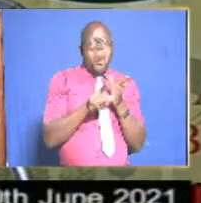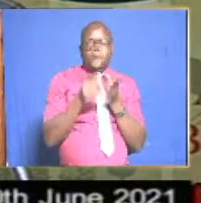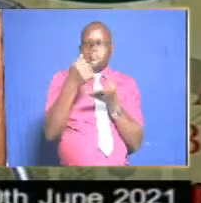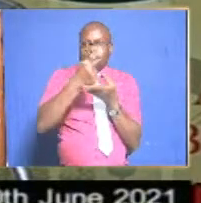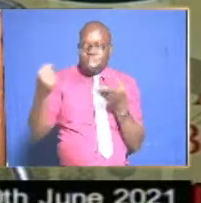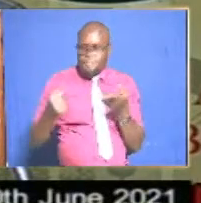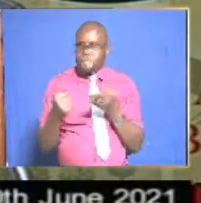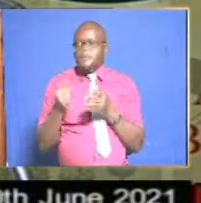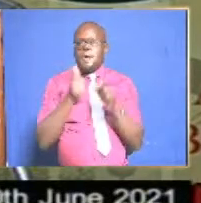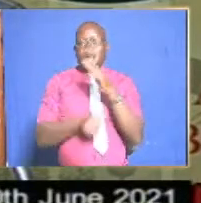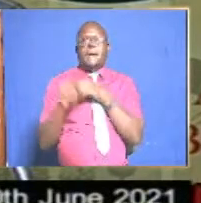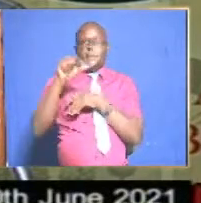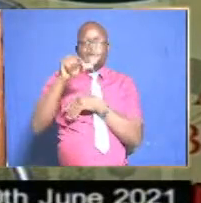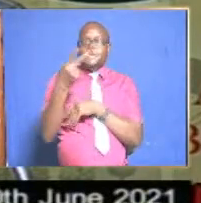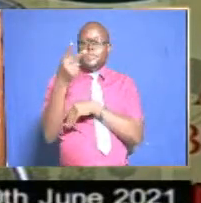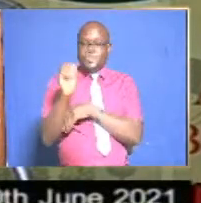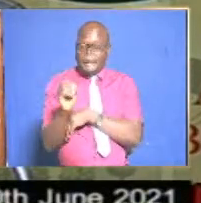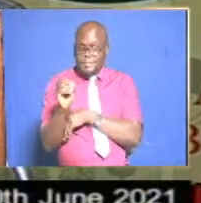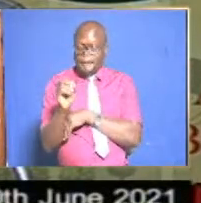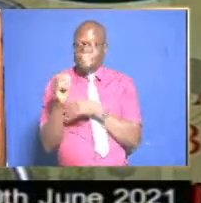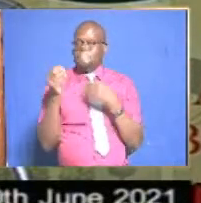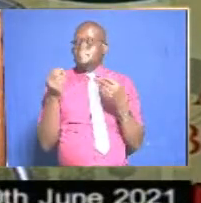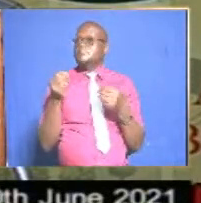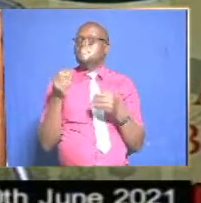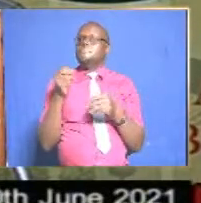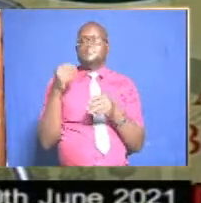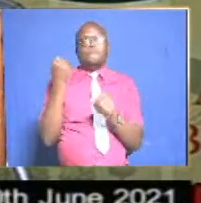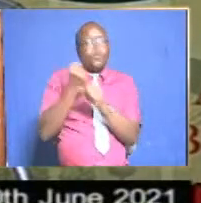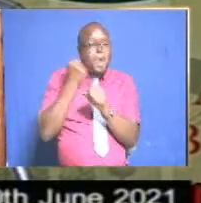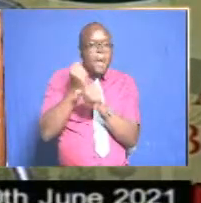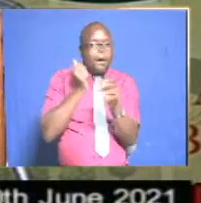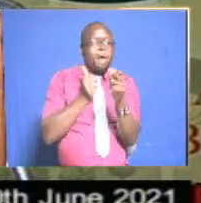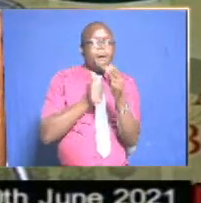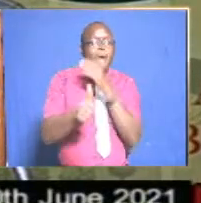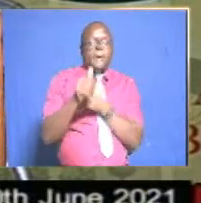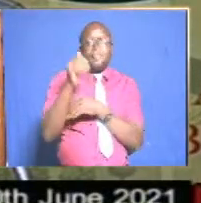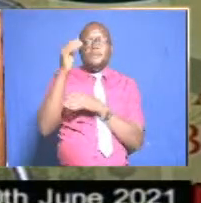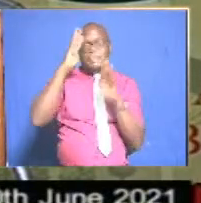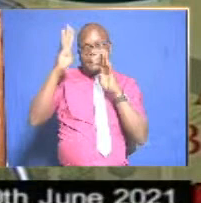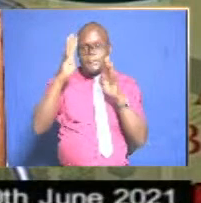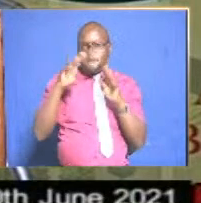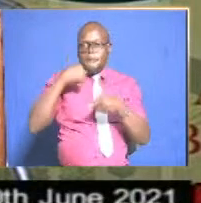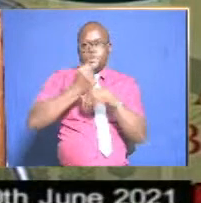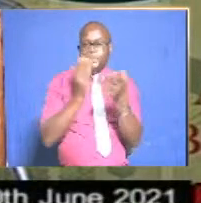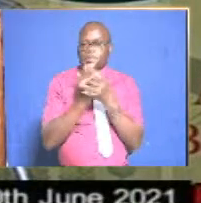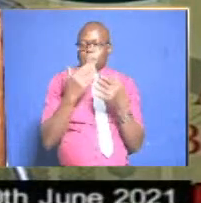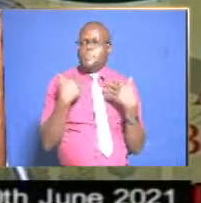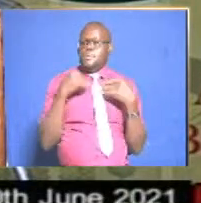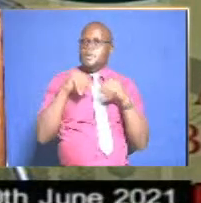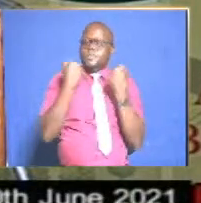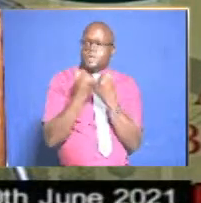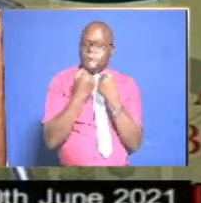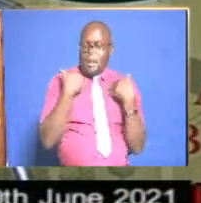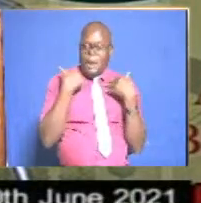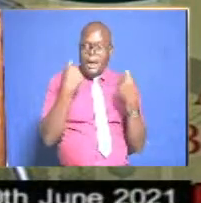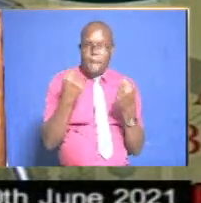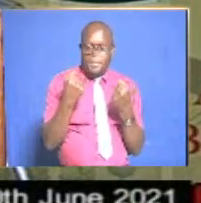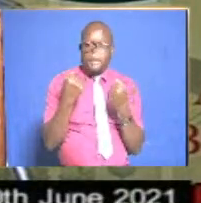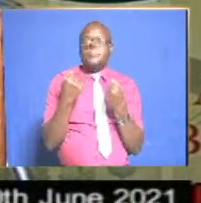framework. The fiscal space created under this initiative is to increase social, health, and economic spending